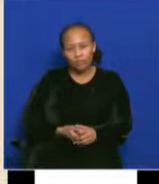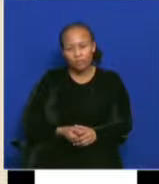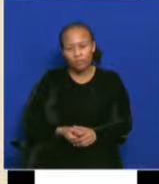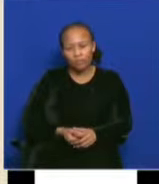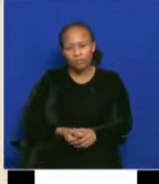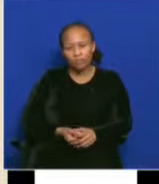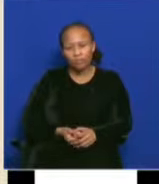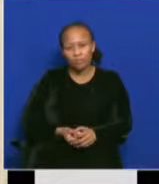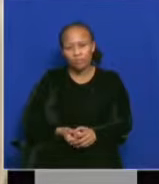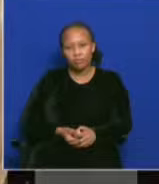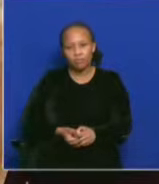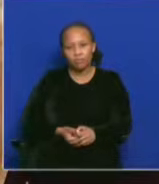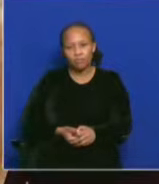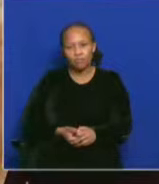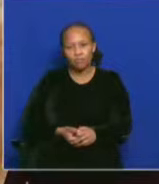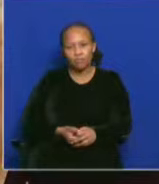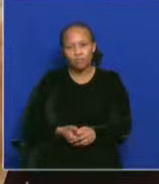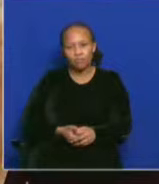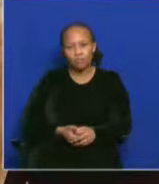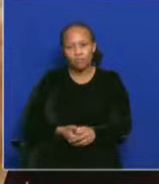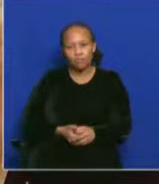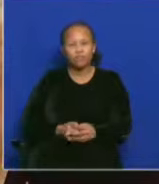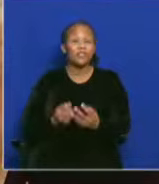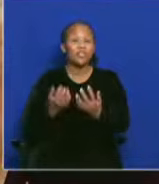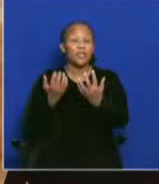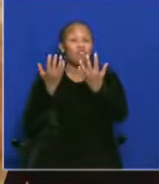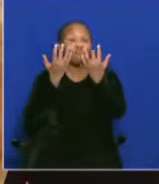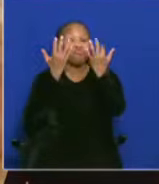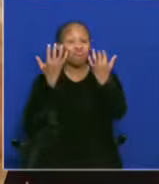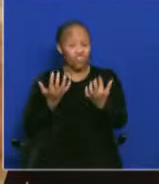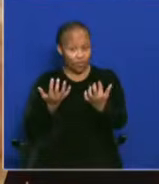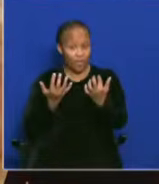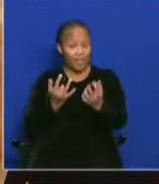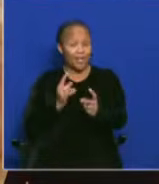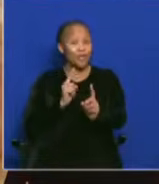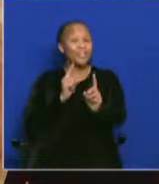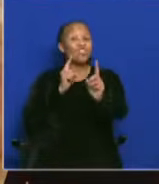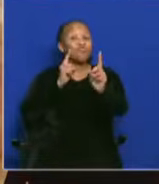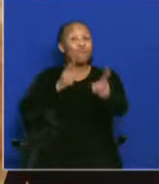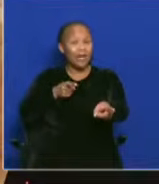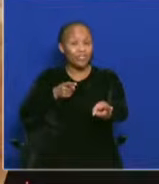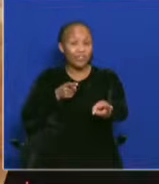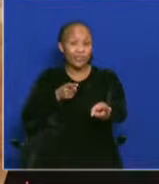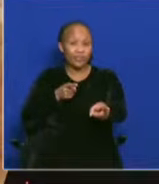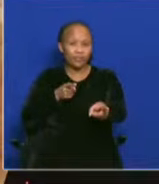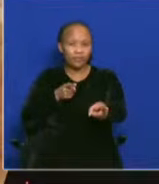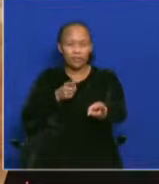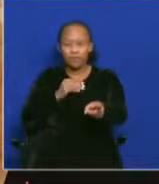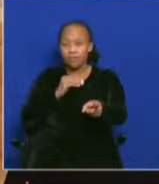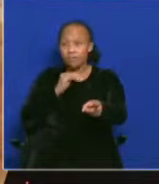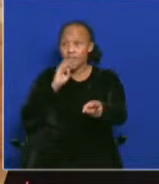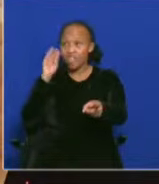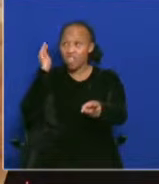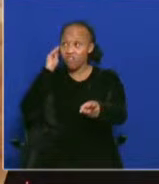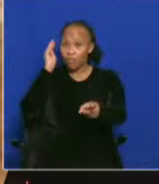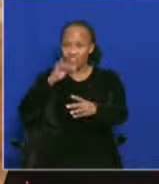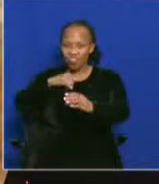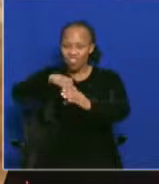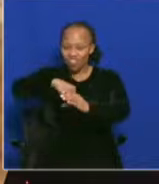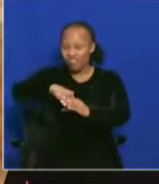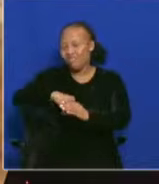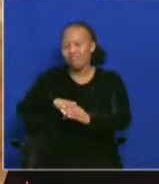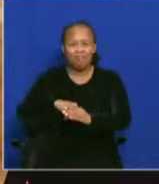Now, the Treasury instruction is not internal information. That is public